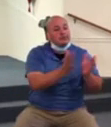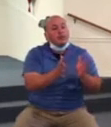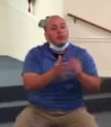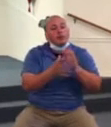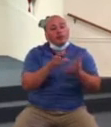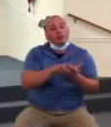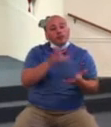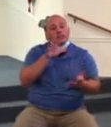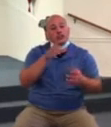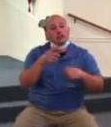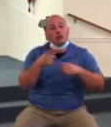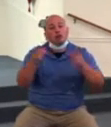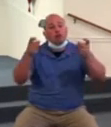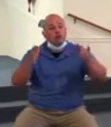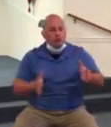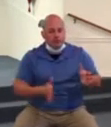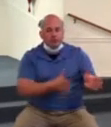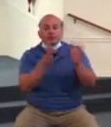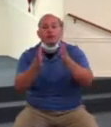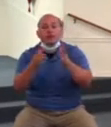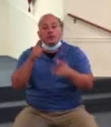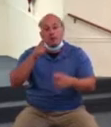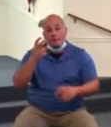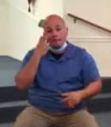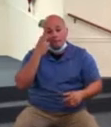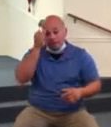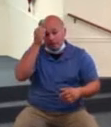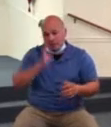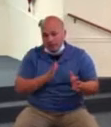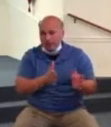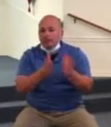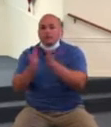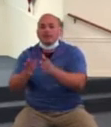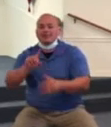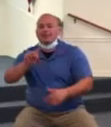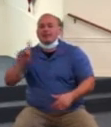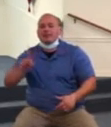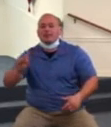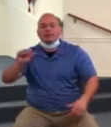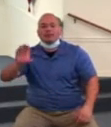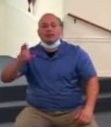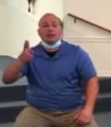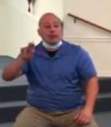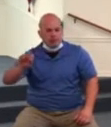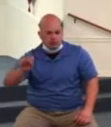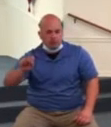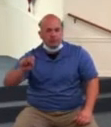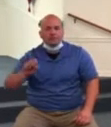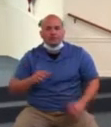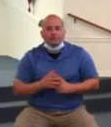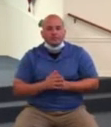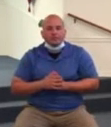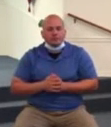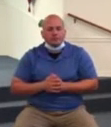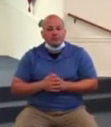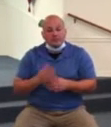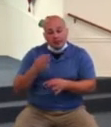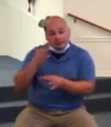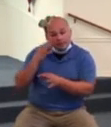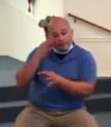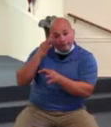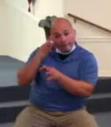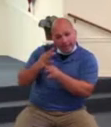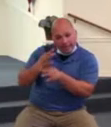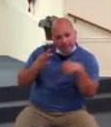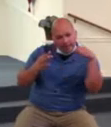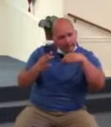the blind man, Zacchaeus, is that faith takes many different forms. It comes